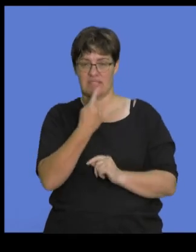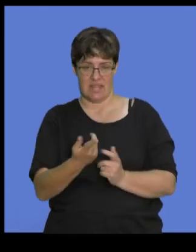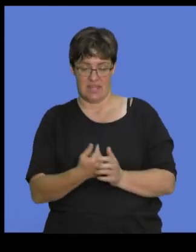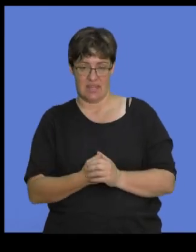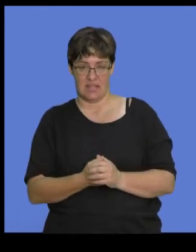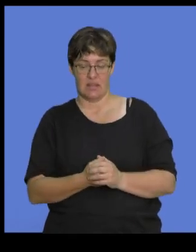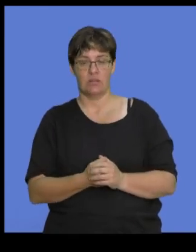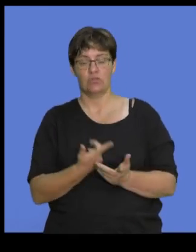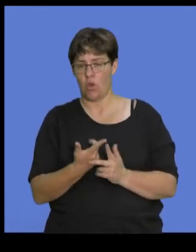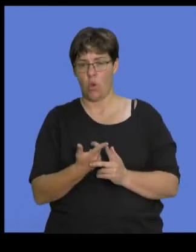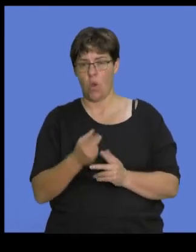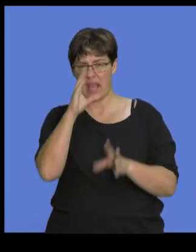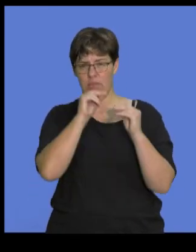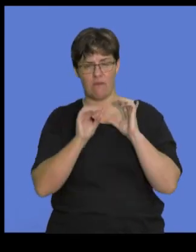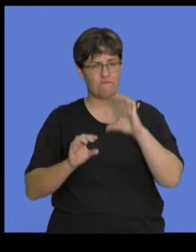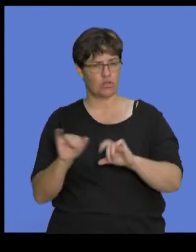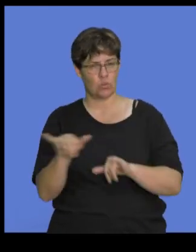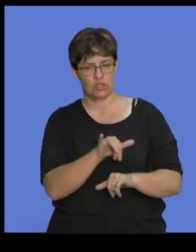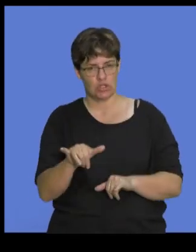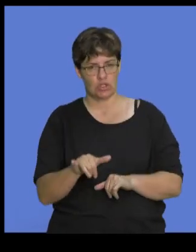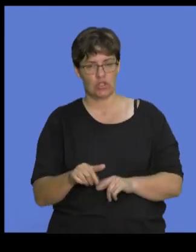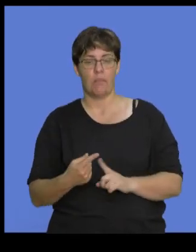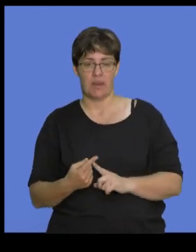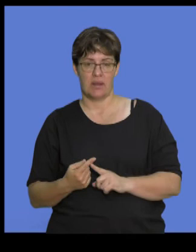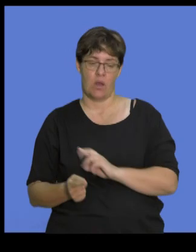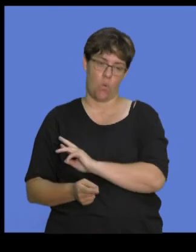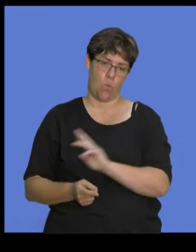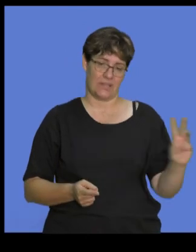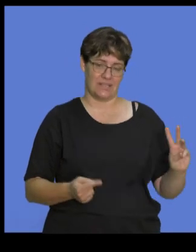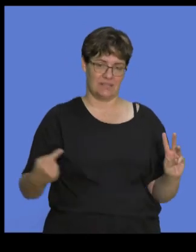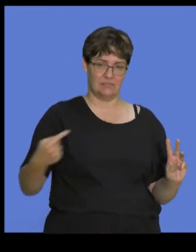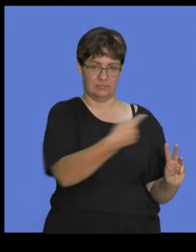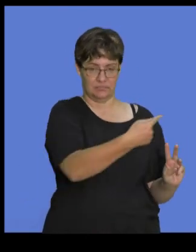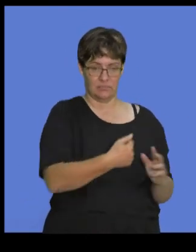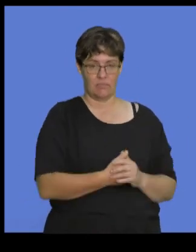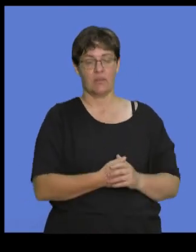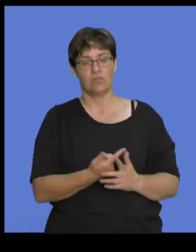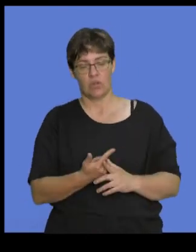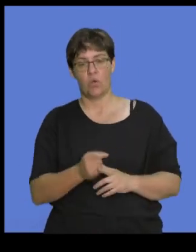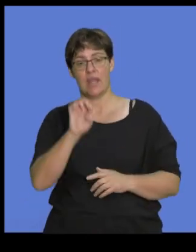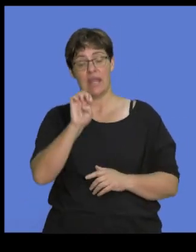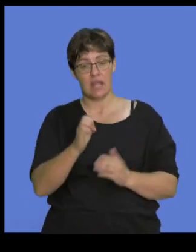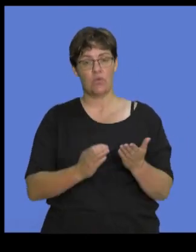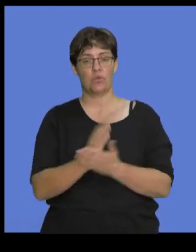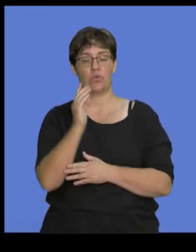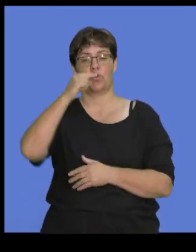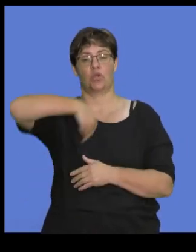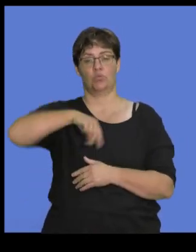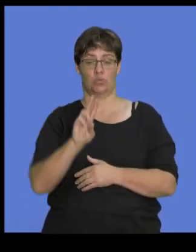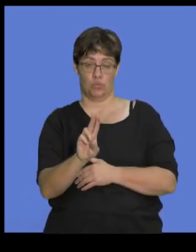name suggests. So in which direction will it experience a force? It will experience a force westwards. So this is E due